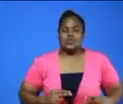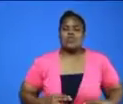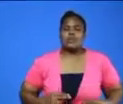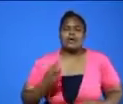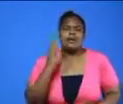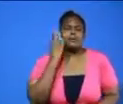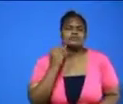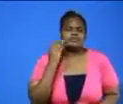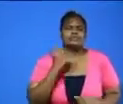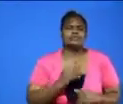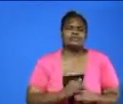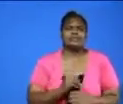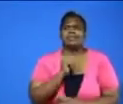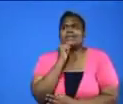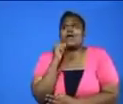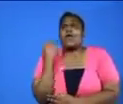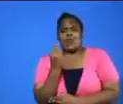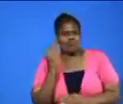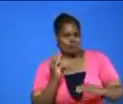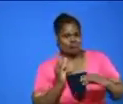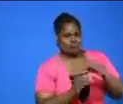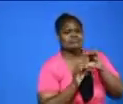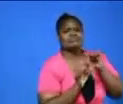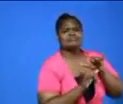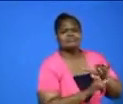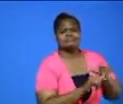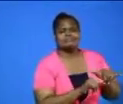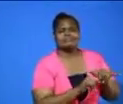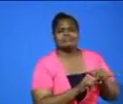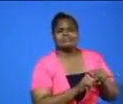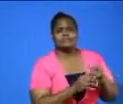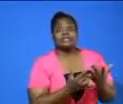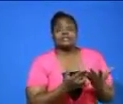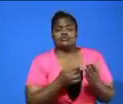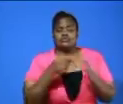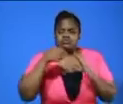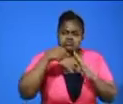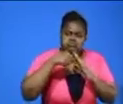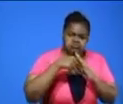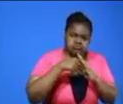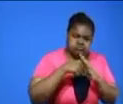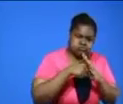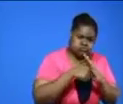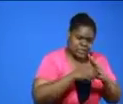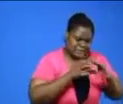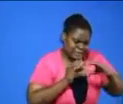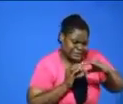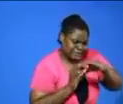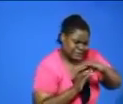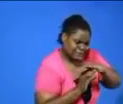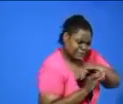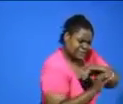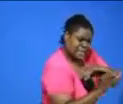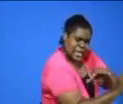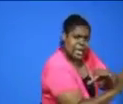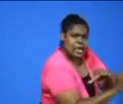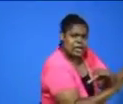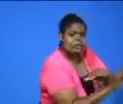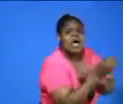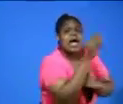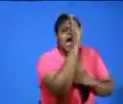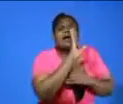He was not just in the cave. He was deep inside the cave. And God had